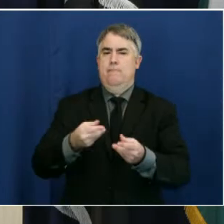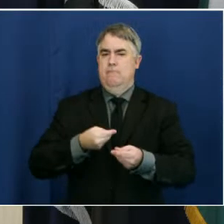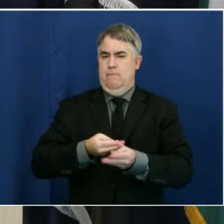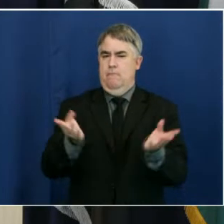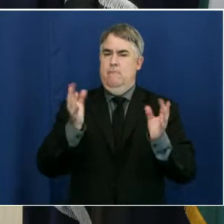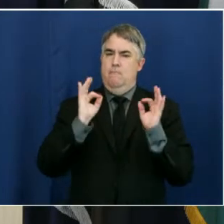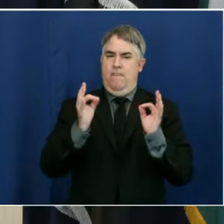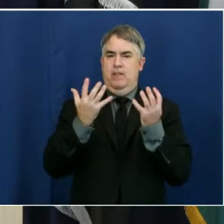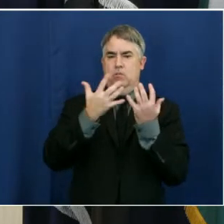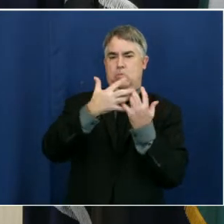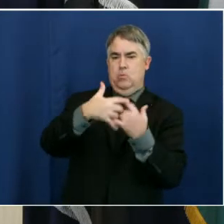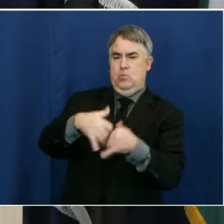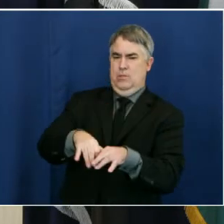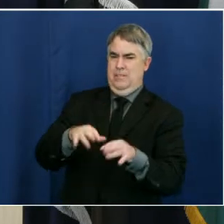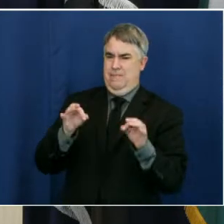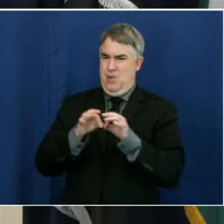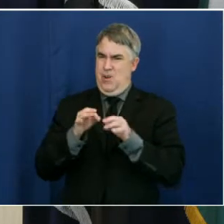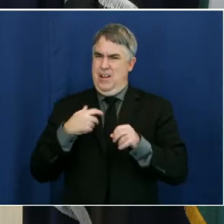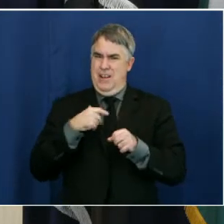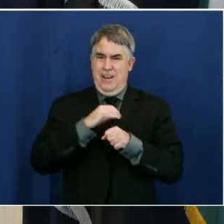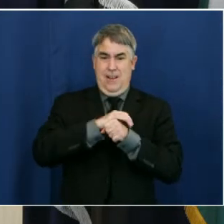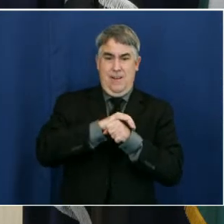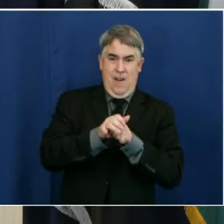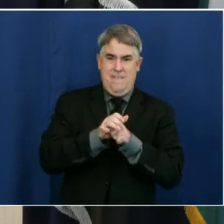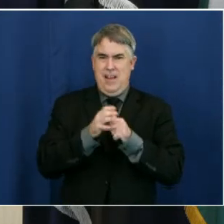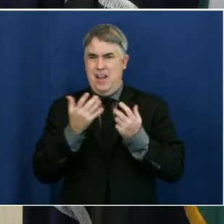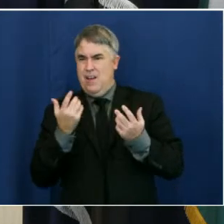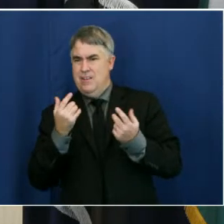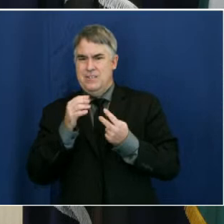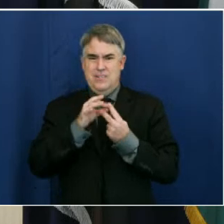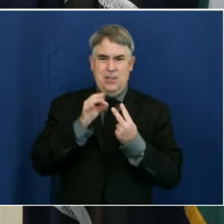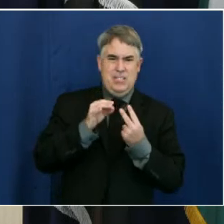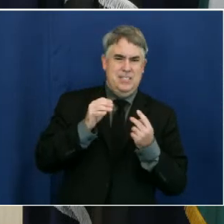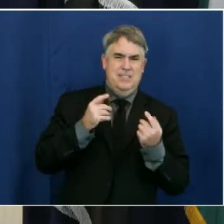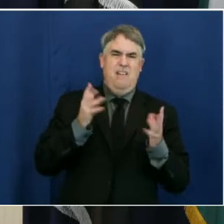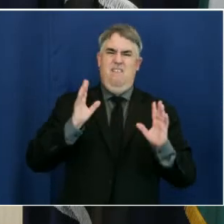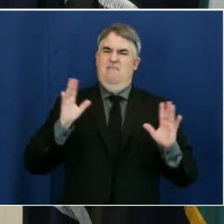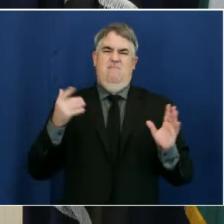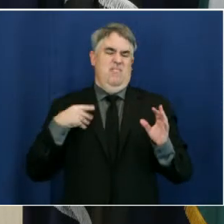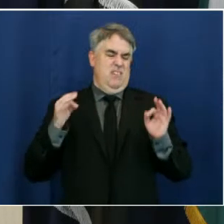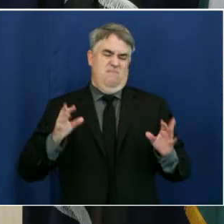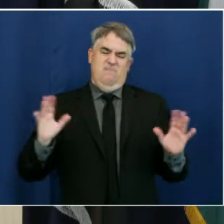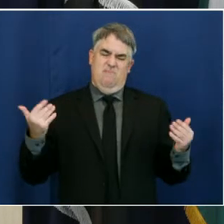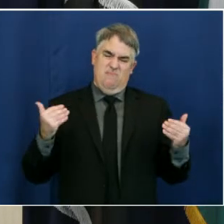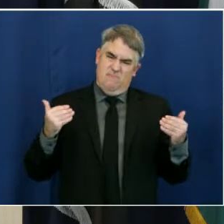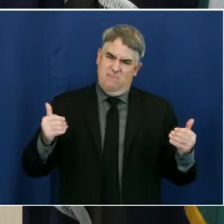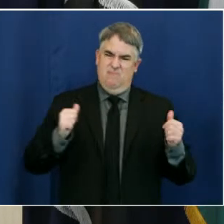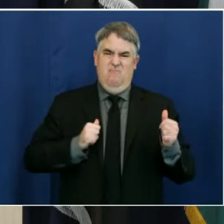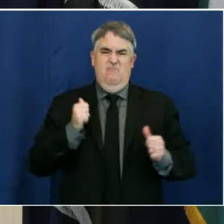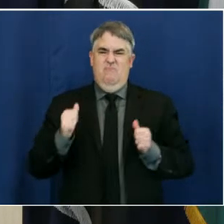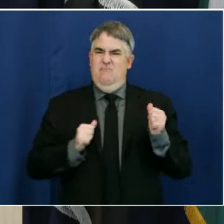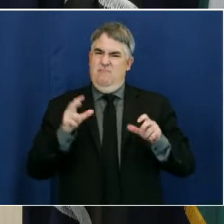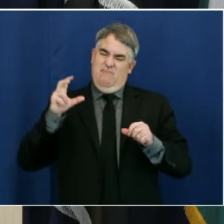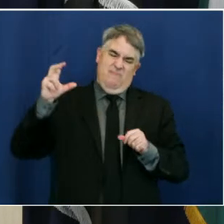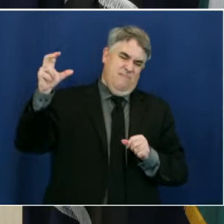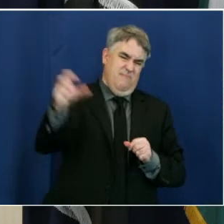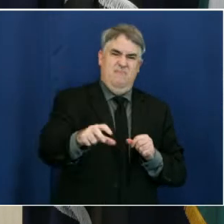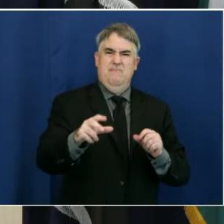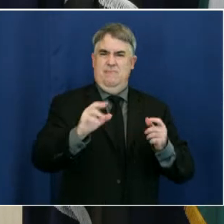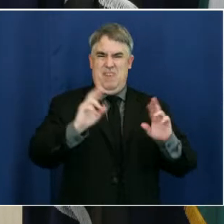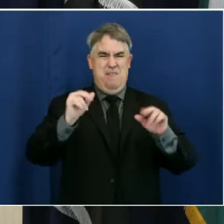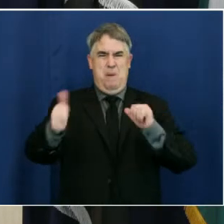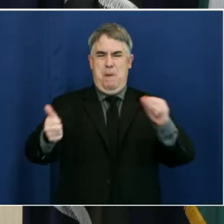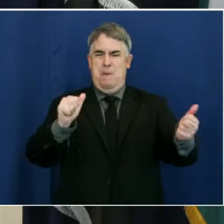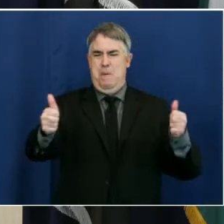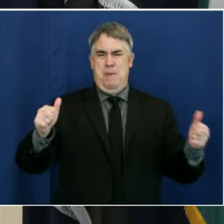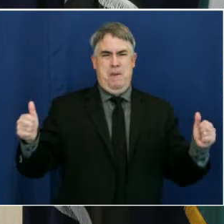worse. And so we think it is wise to be aggressive, to make the investment, to build out the infrastructure, to streamline the portal and registration and